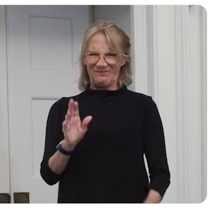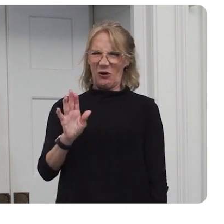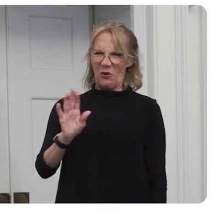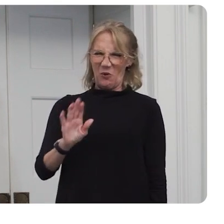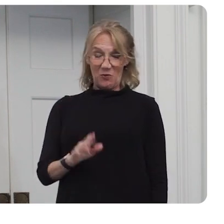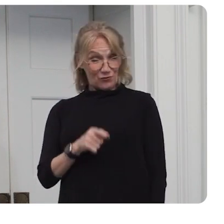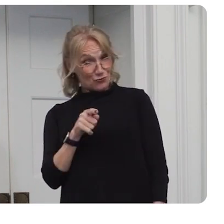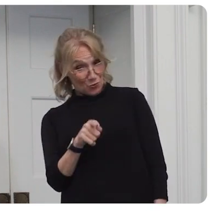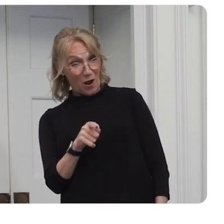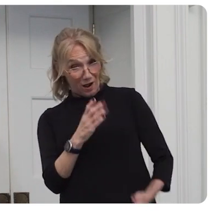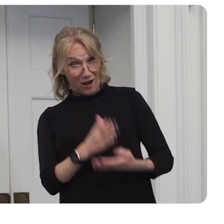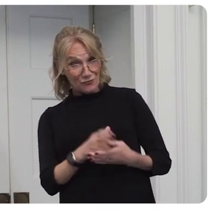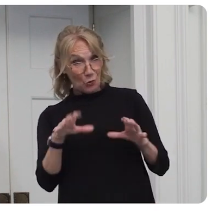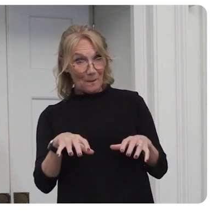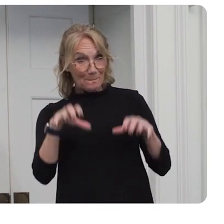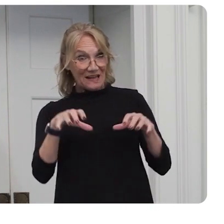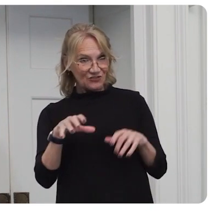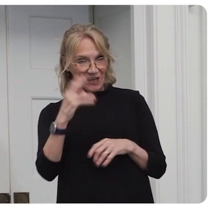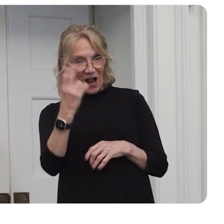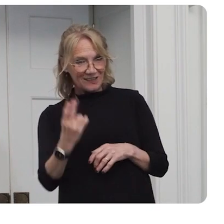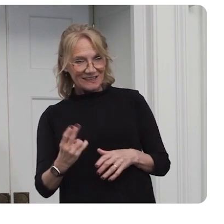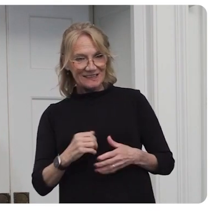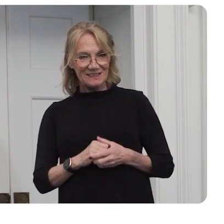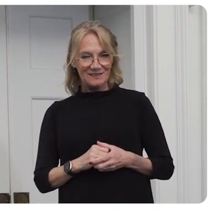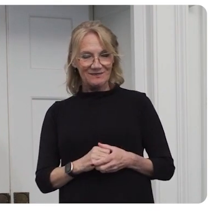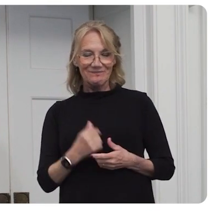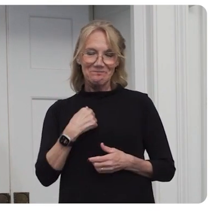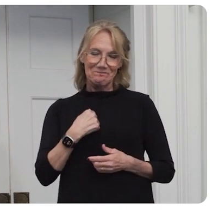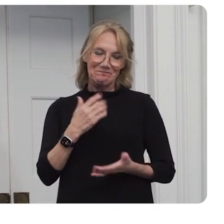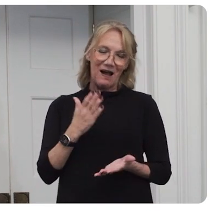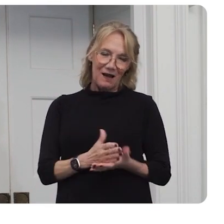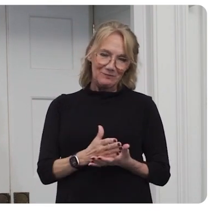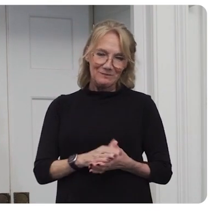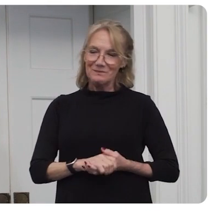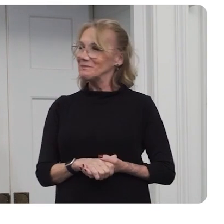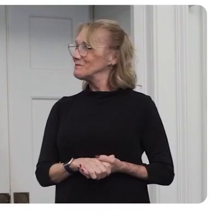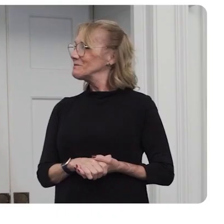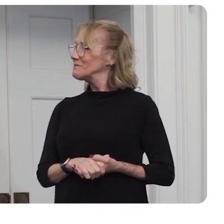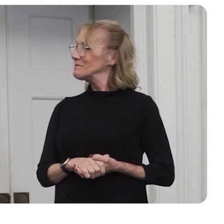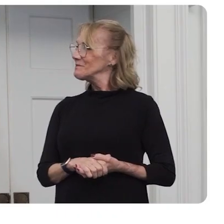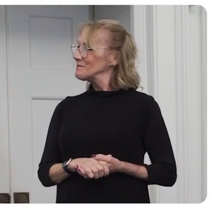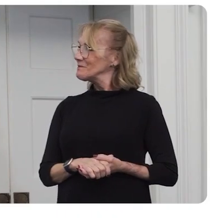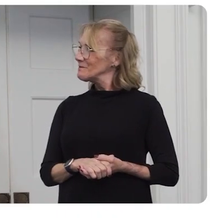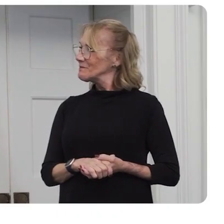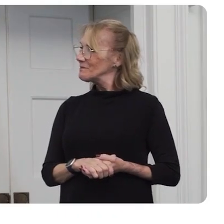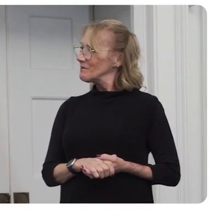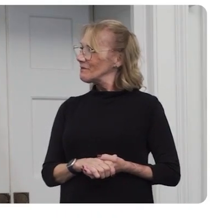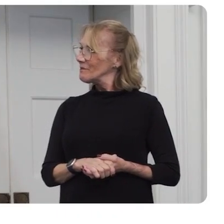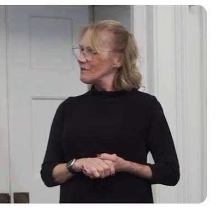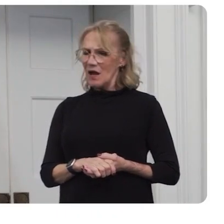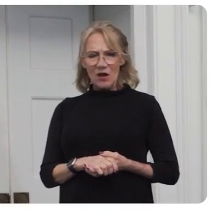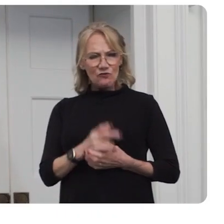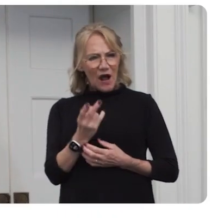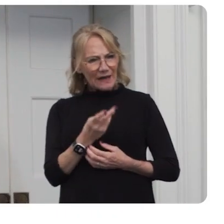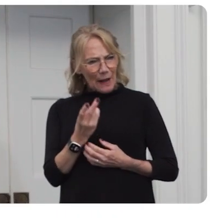think so. You are an artist. You're the magic artist. I am. I think you've got a couple